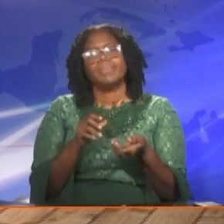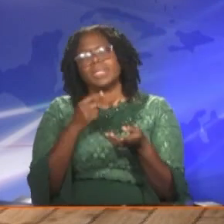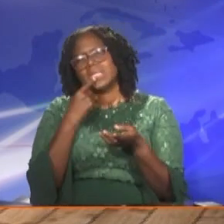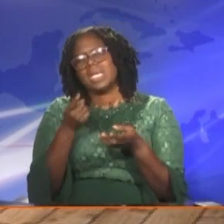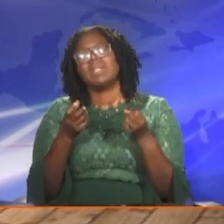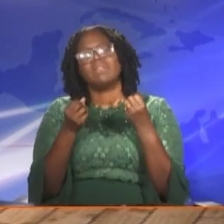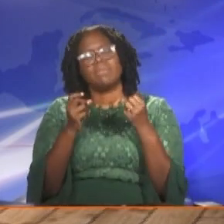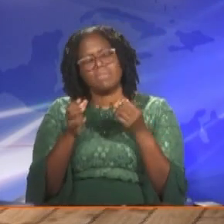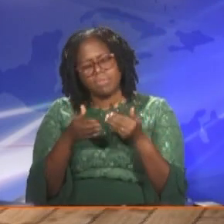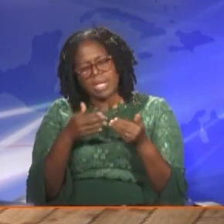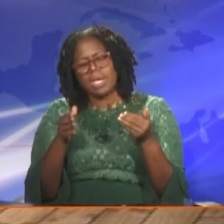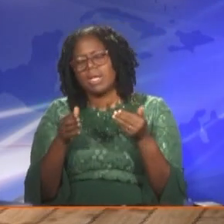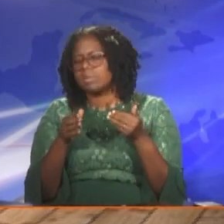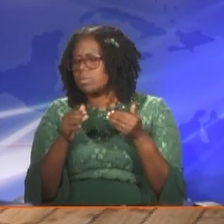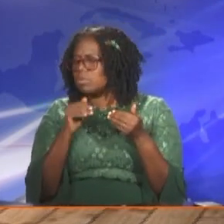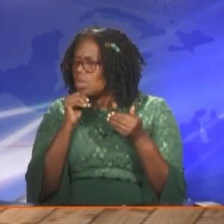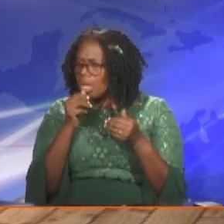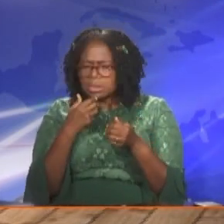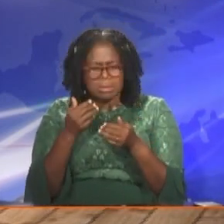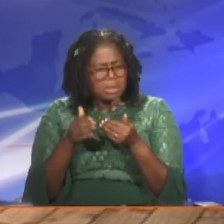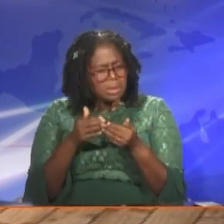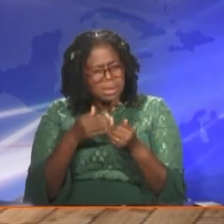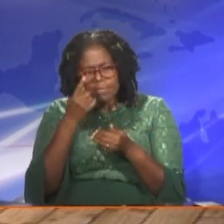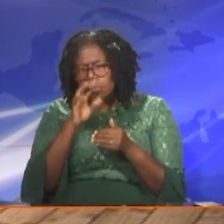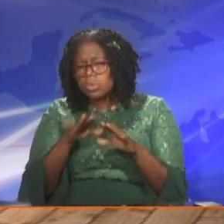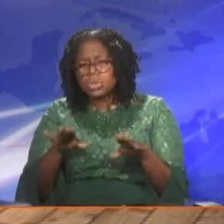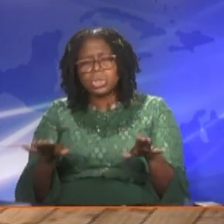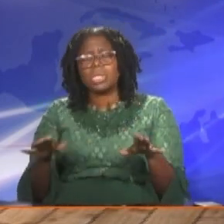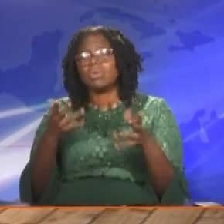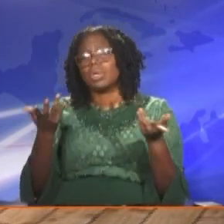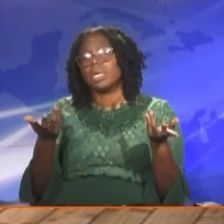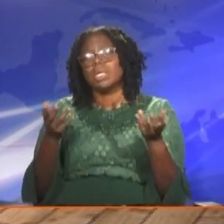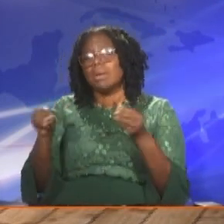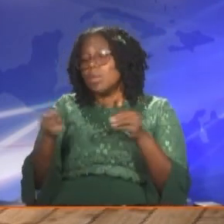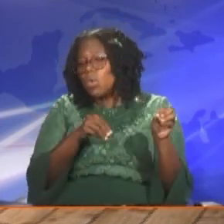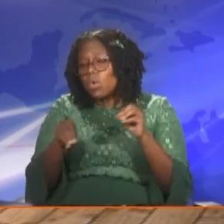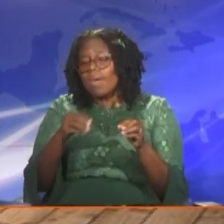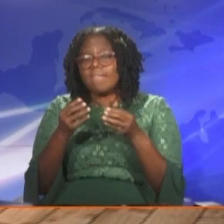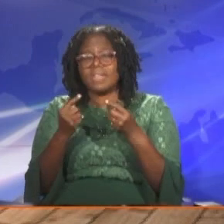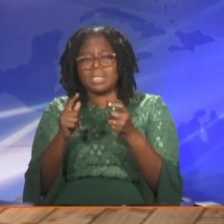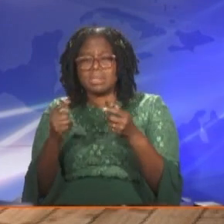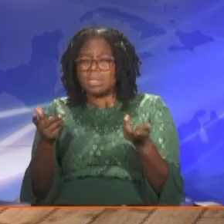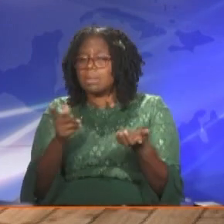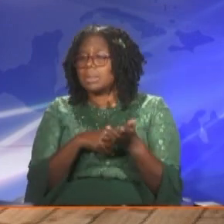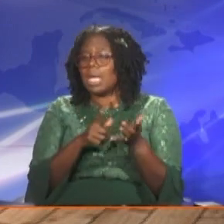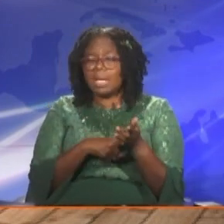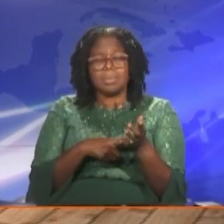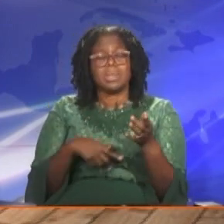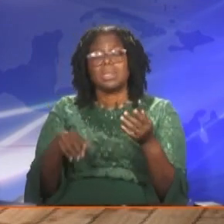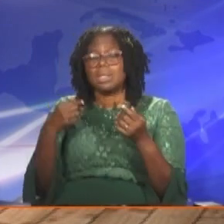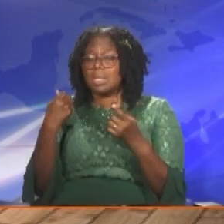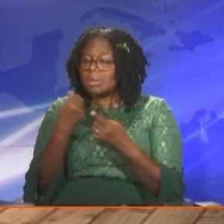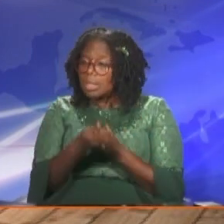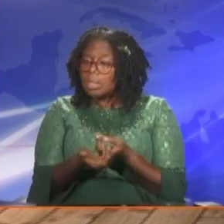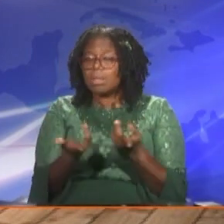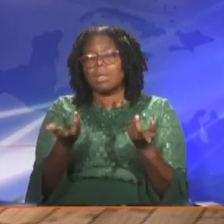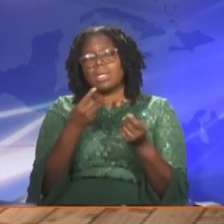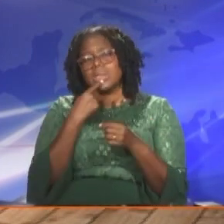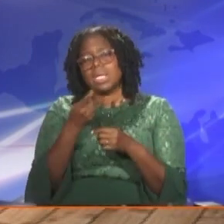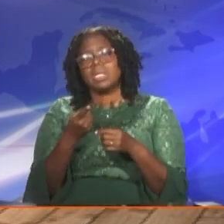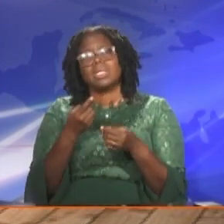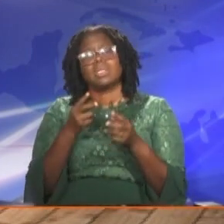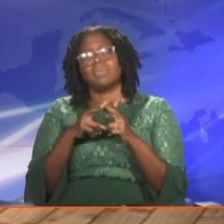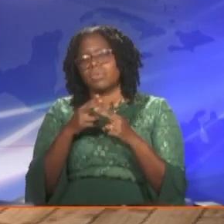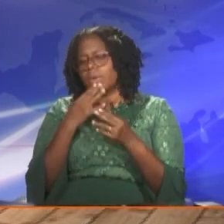the hazardous issues that they can be exposed to. In addition to that, they can be exposed to some of the worst forms of child